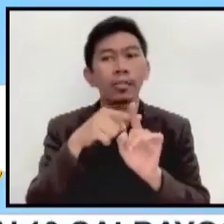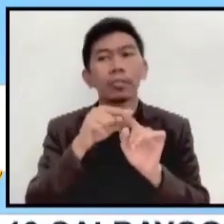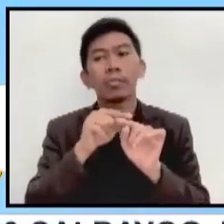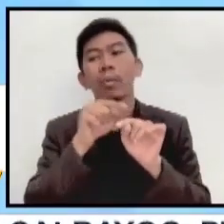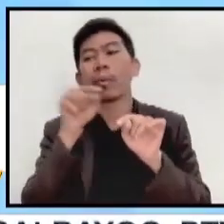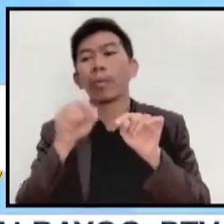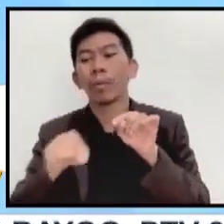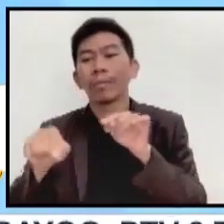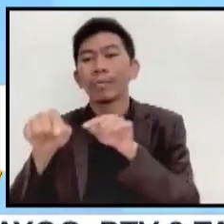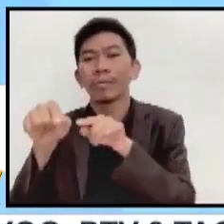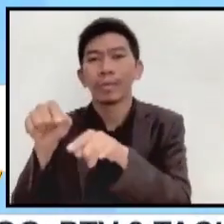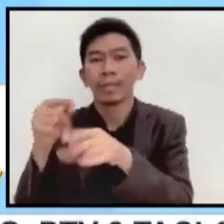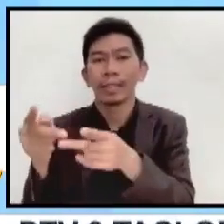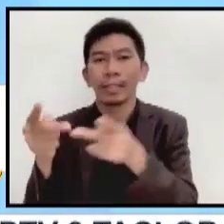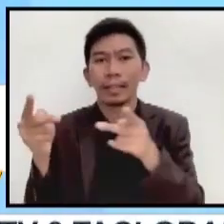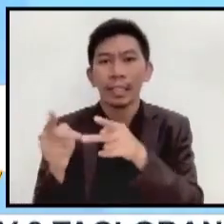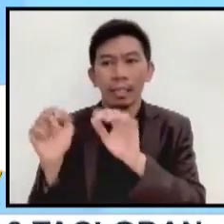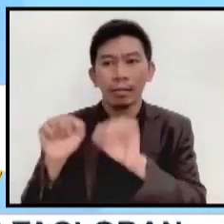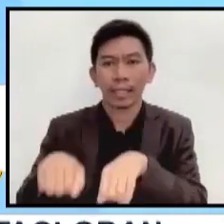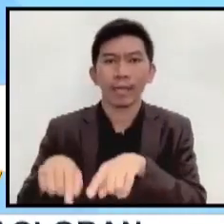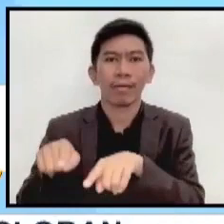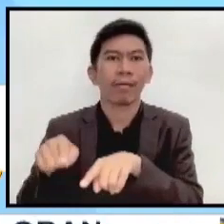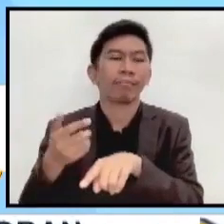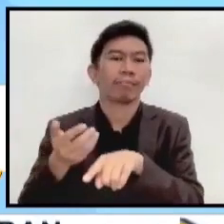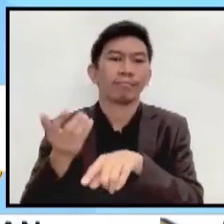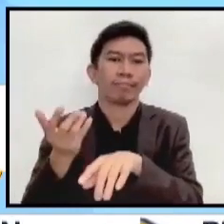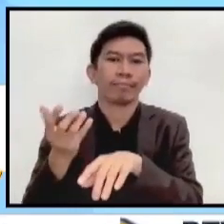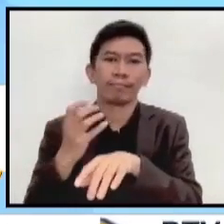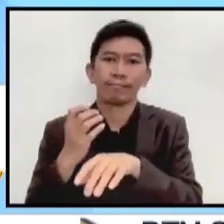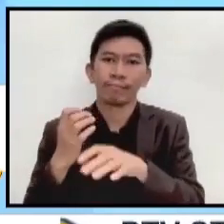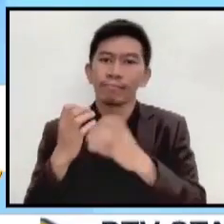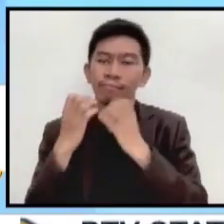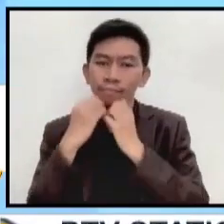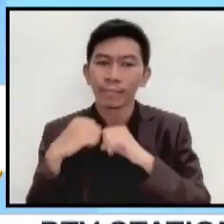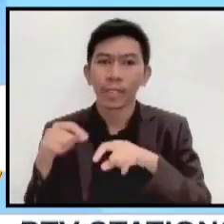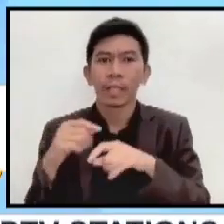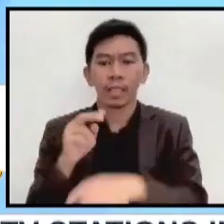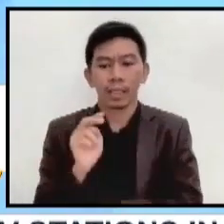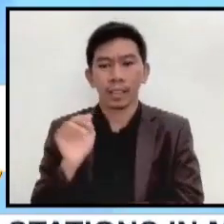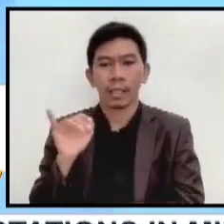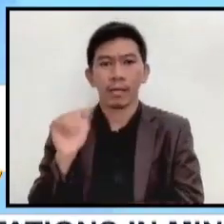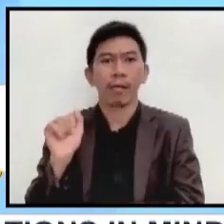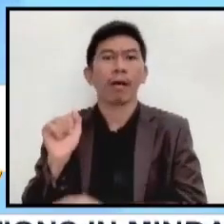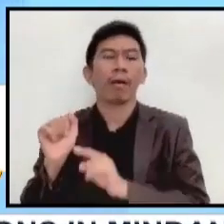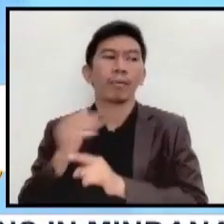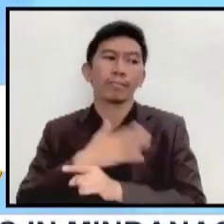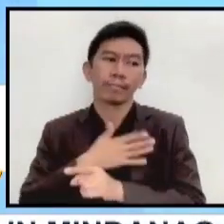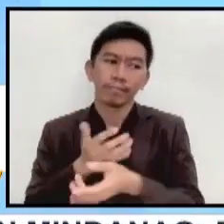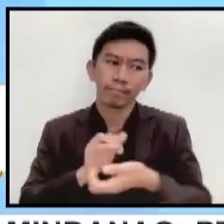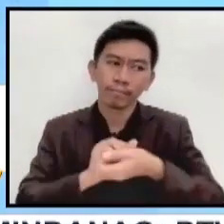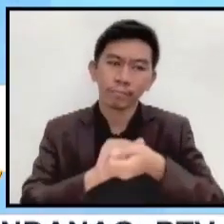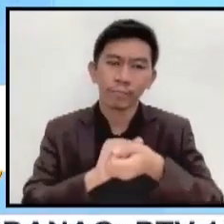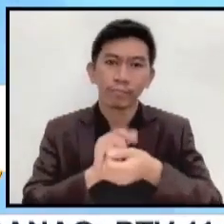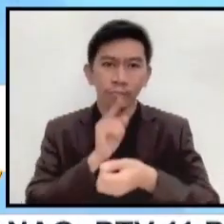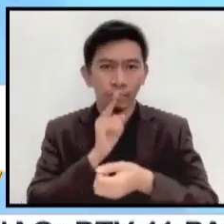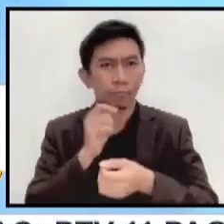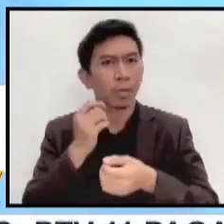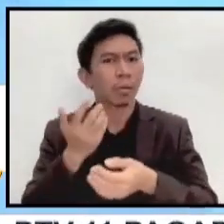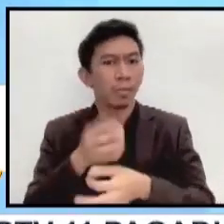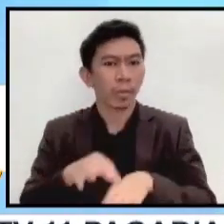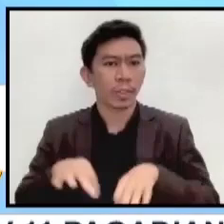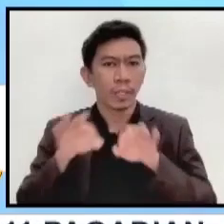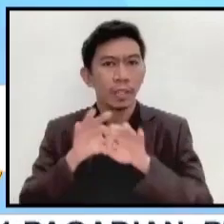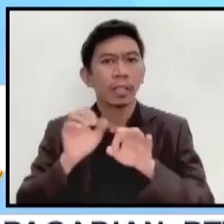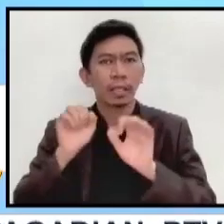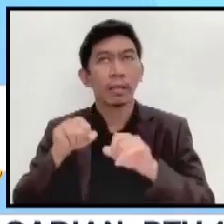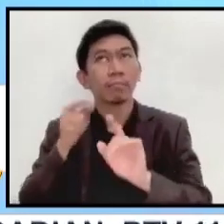and we're happy that NIA is so proactive on this because this is a whole of government approach in attaining the objectives of the president for energy